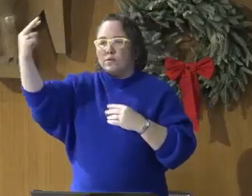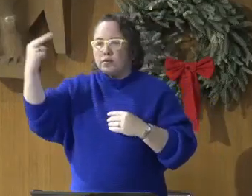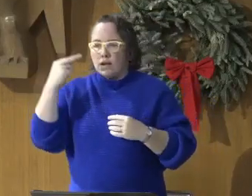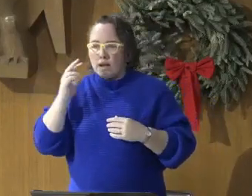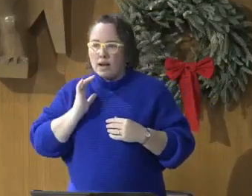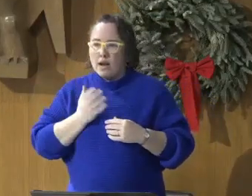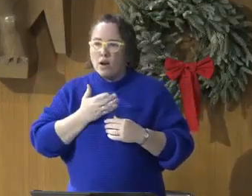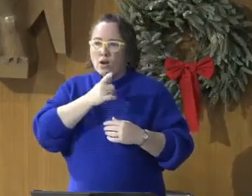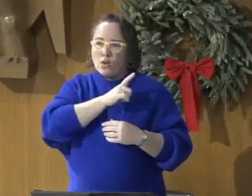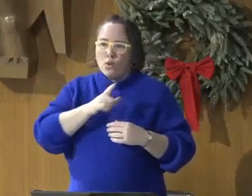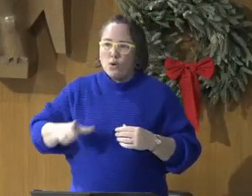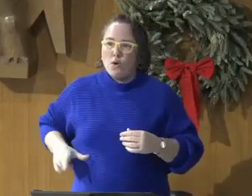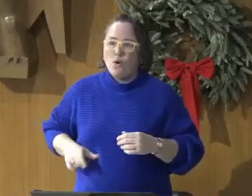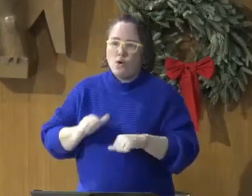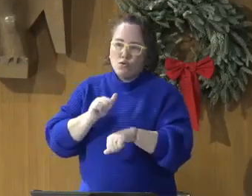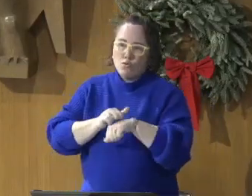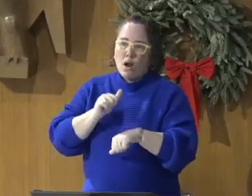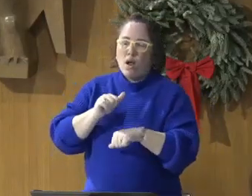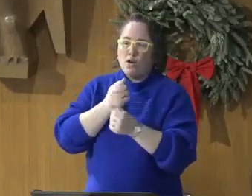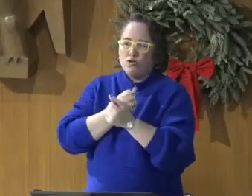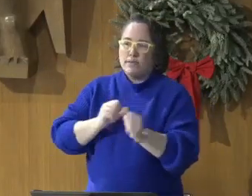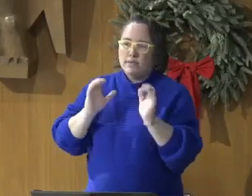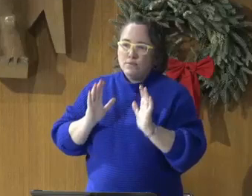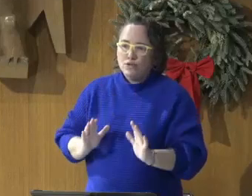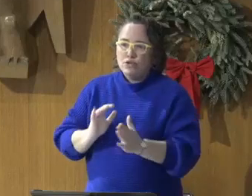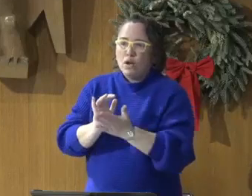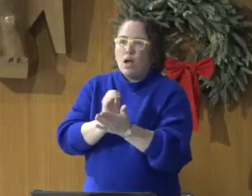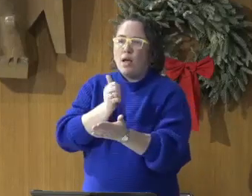our rock and our redeemer. Amen.